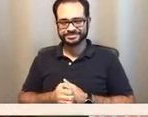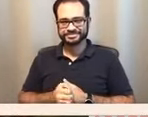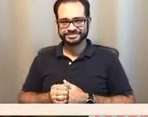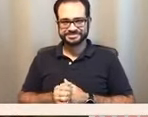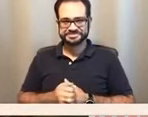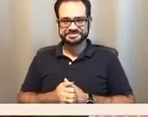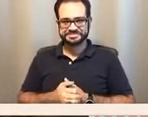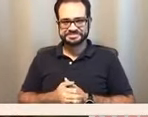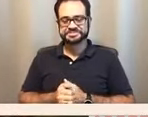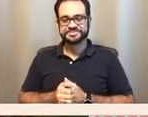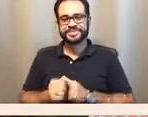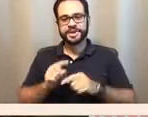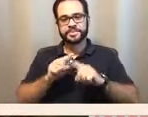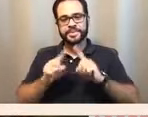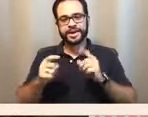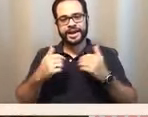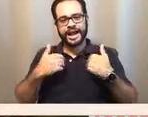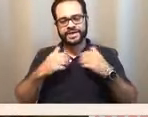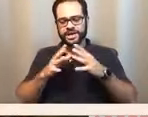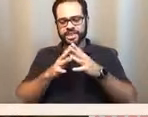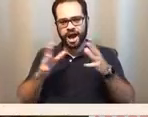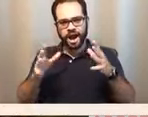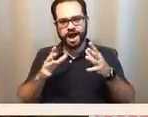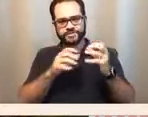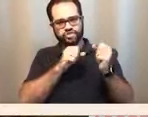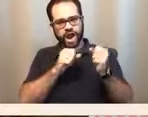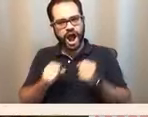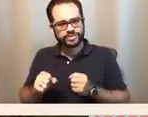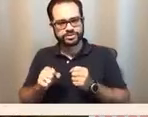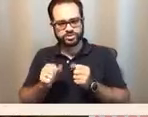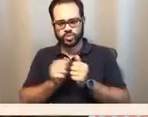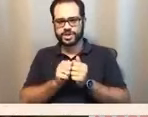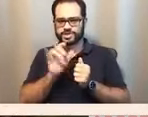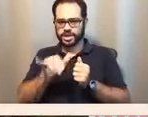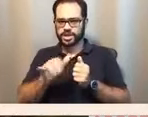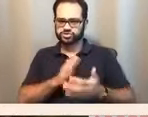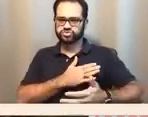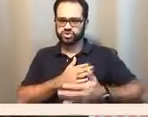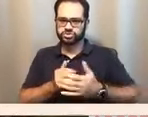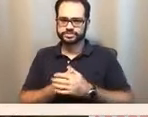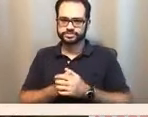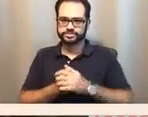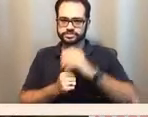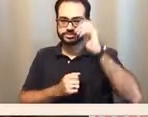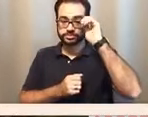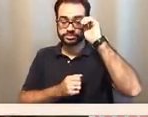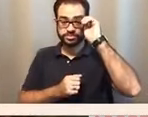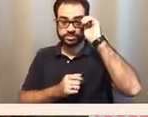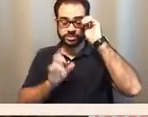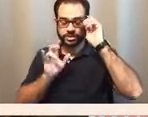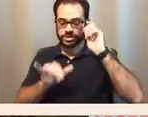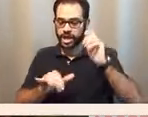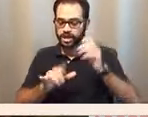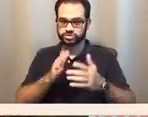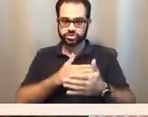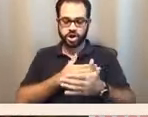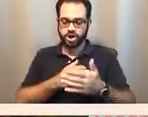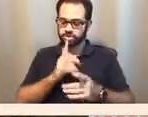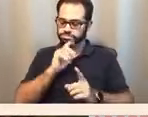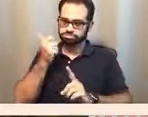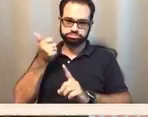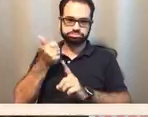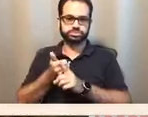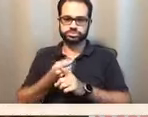But there was a lot of gravity in that song. It spoke volumes. Sometimes we